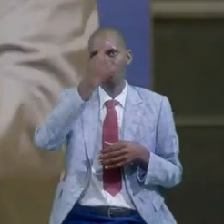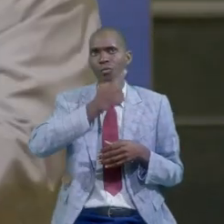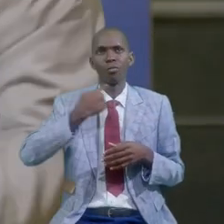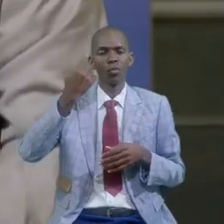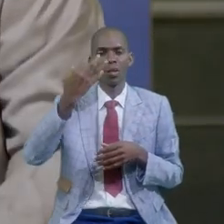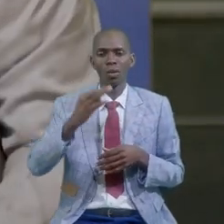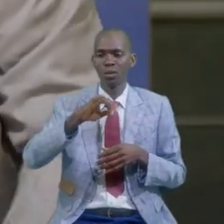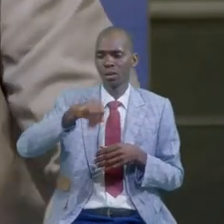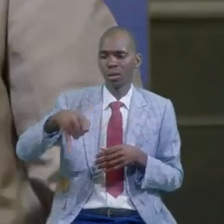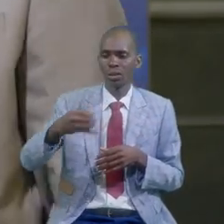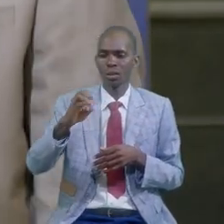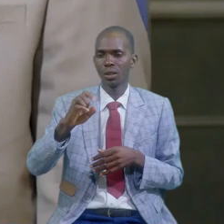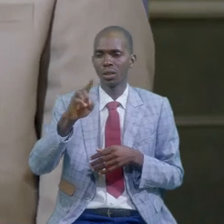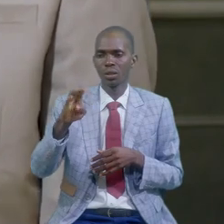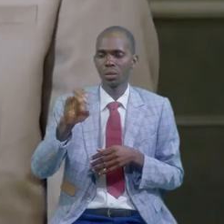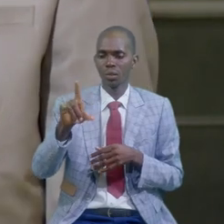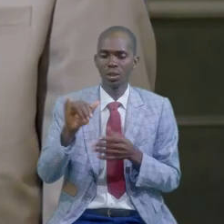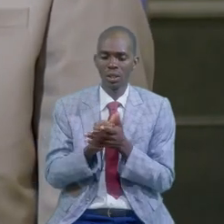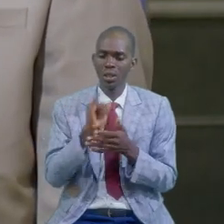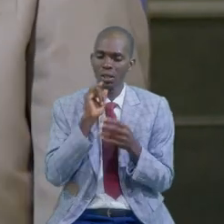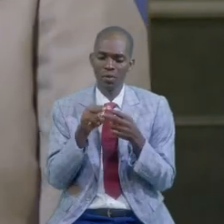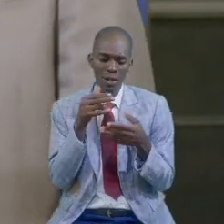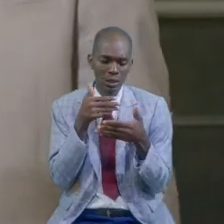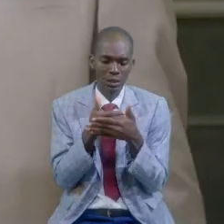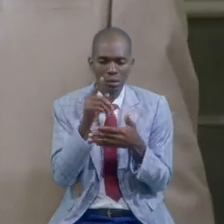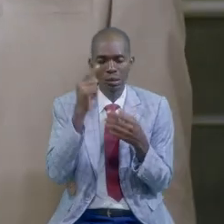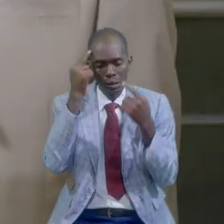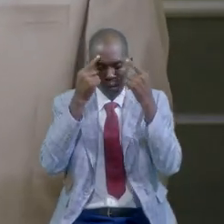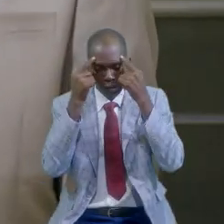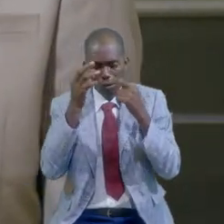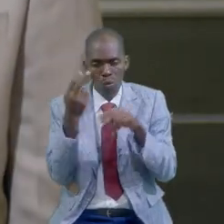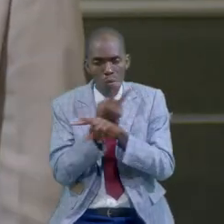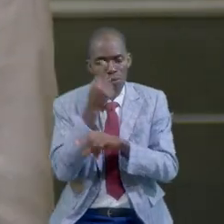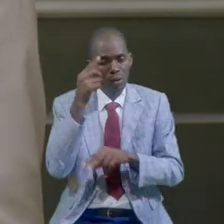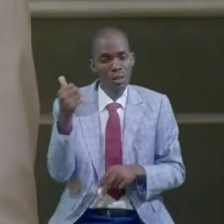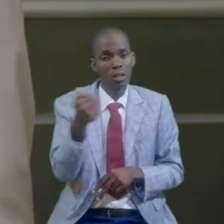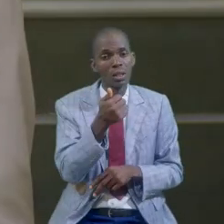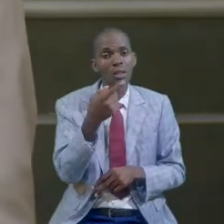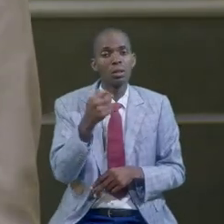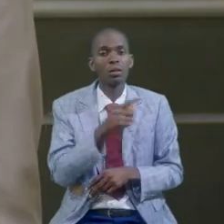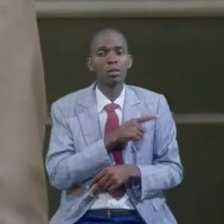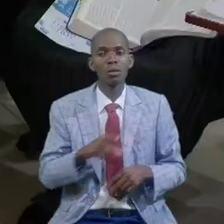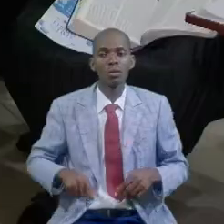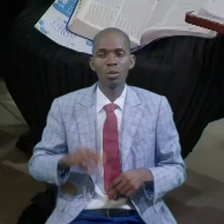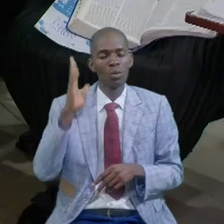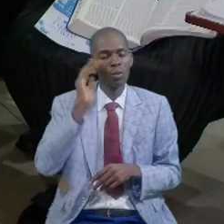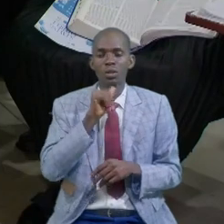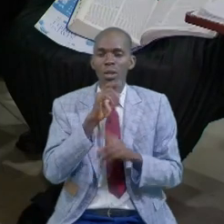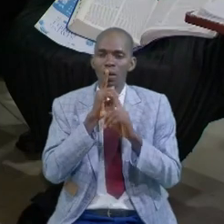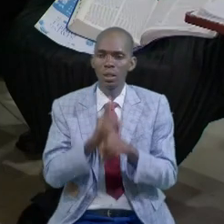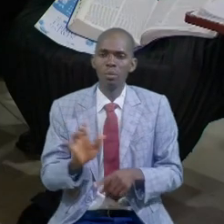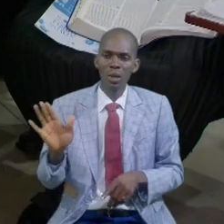so near, you are thinking of the worst, the Lord will not answer your negative prayer.